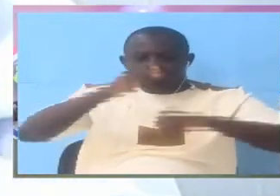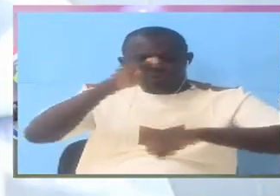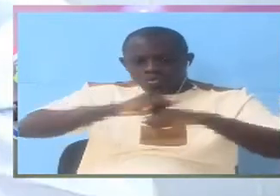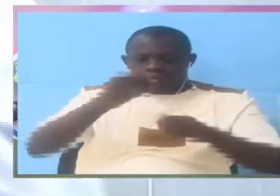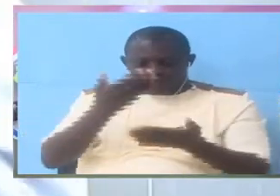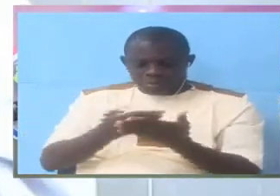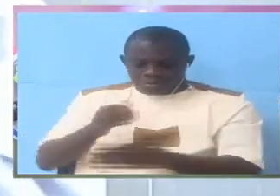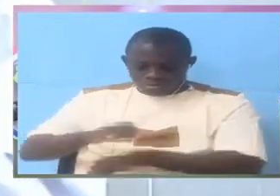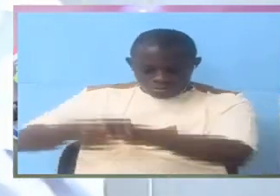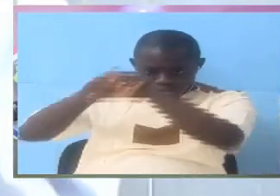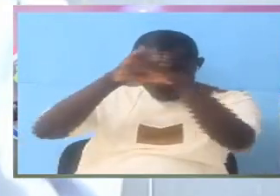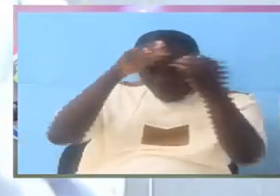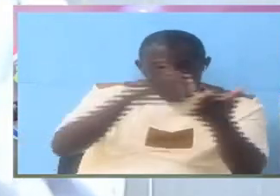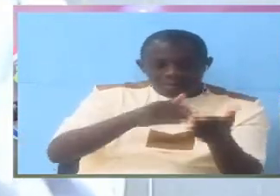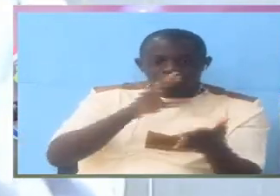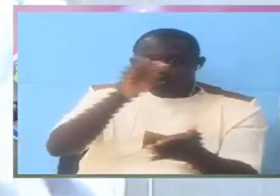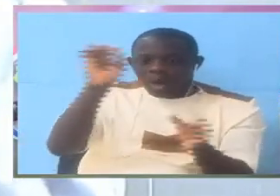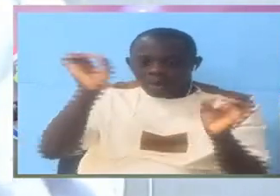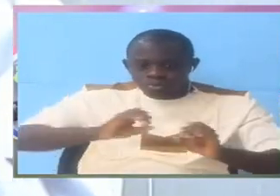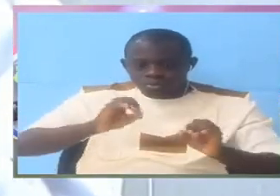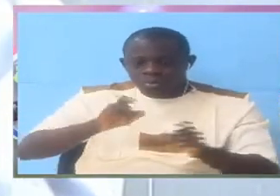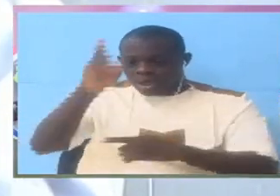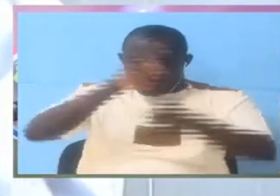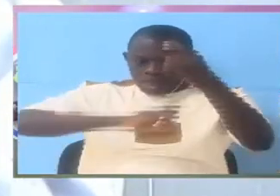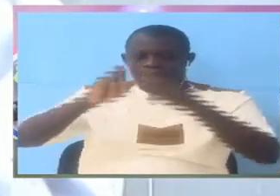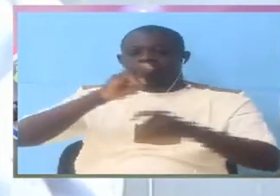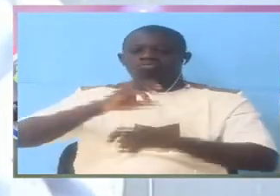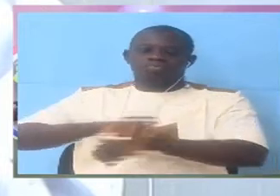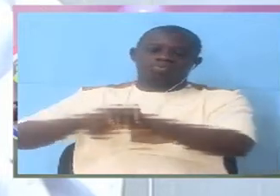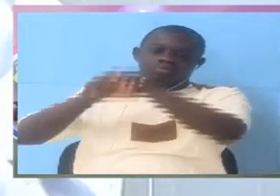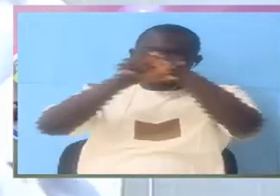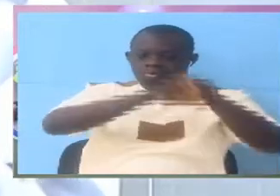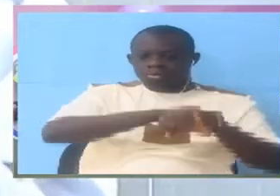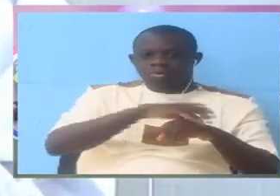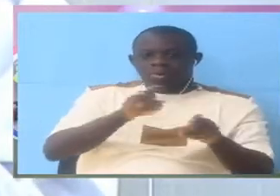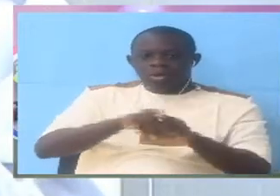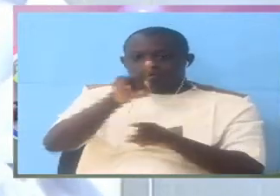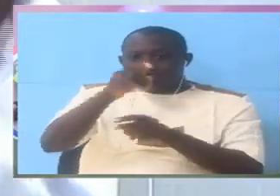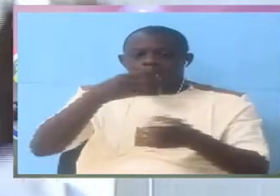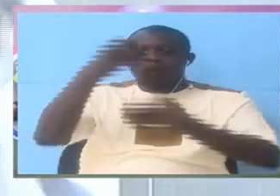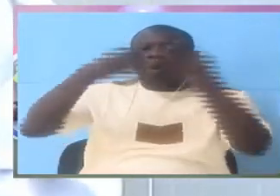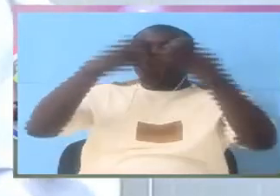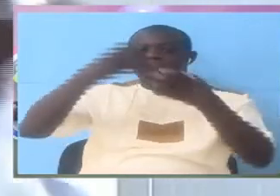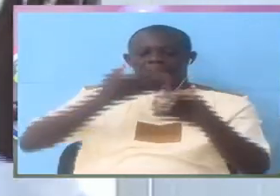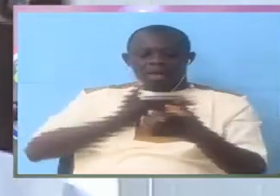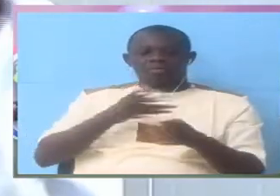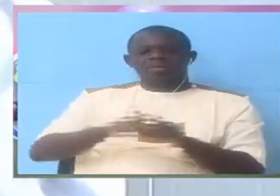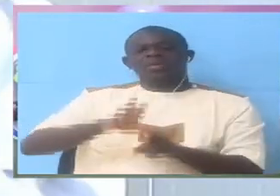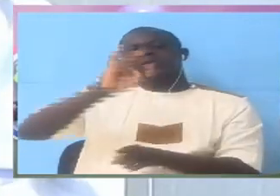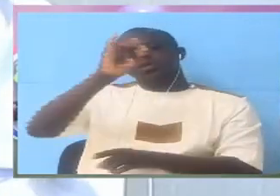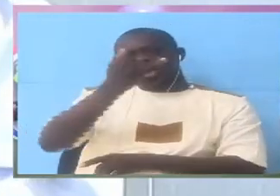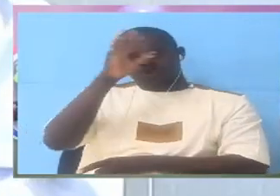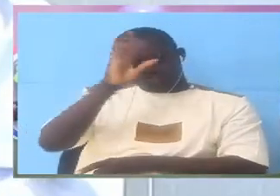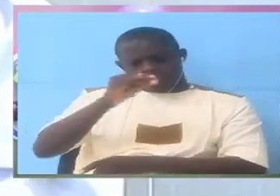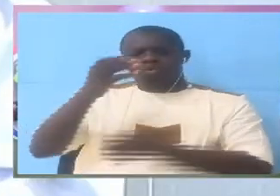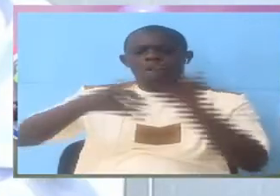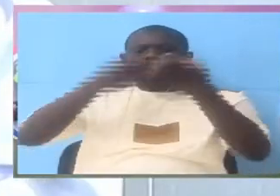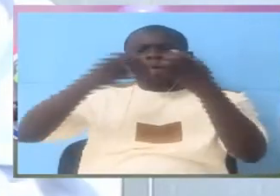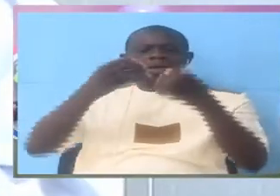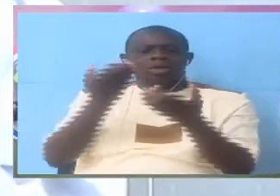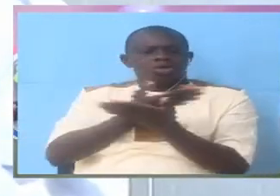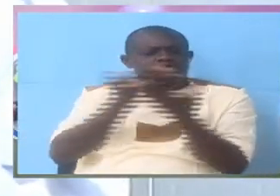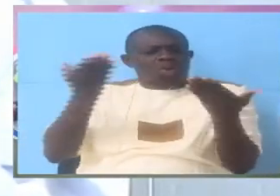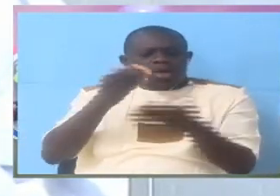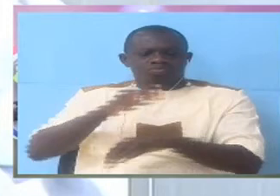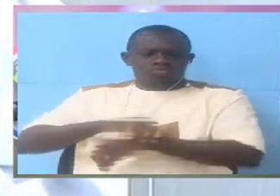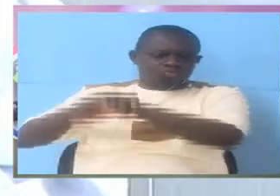to. Mr. Hydra himself. You did not protest these We did. It's not We and who? You